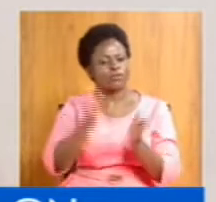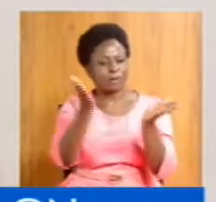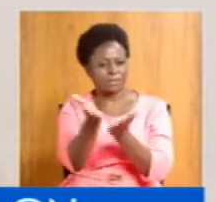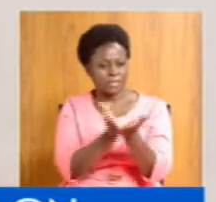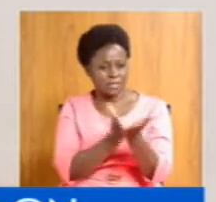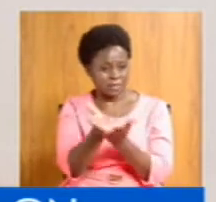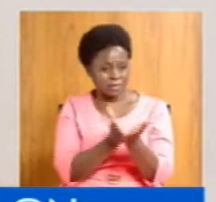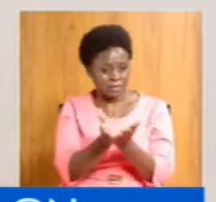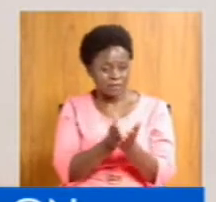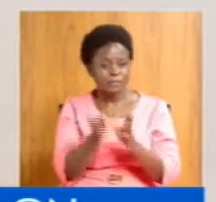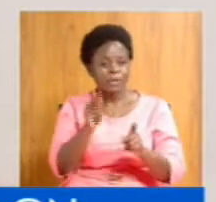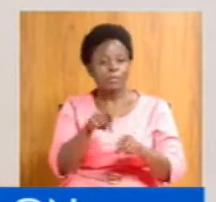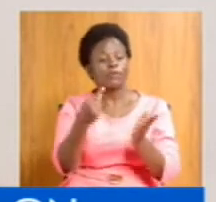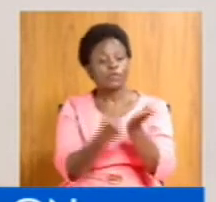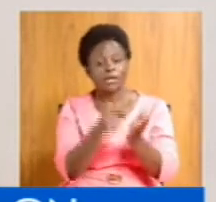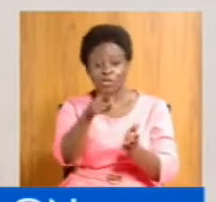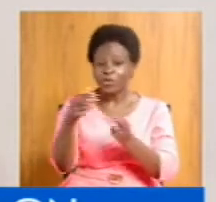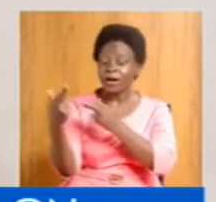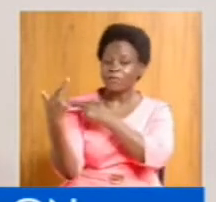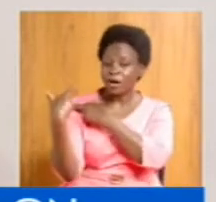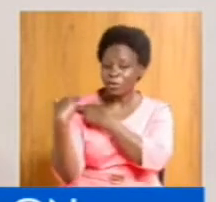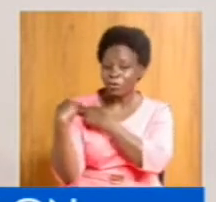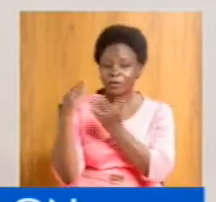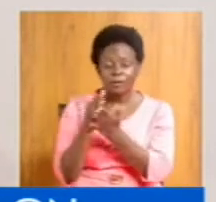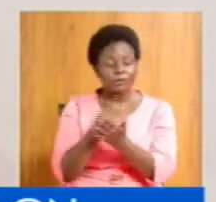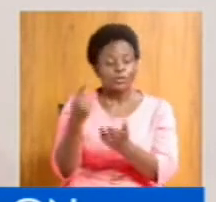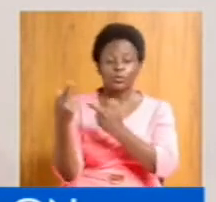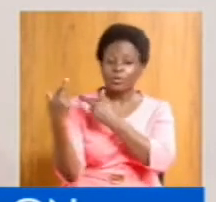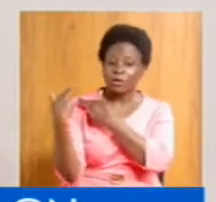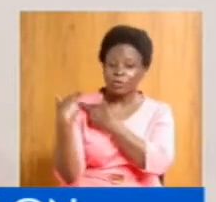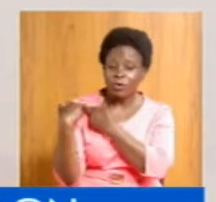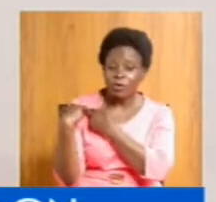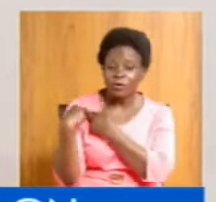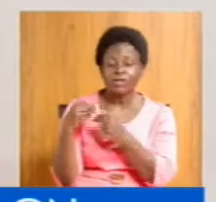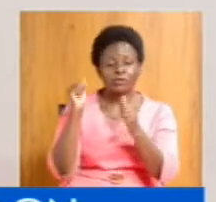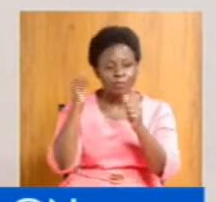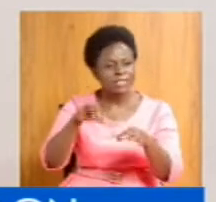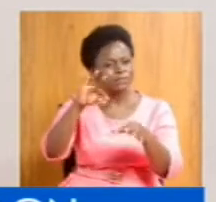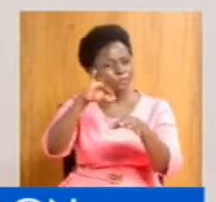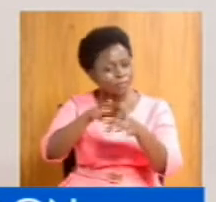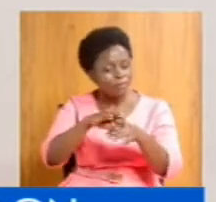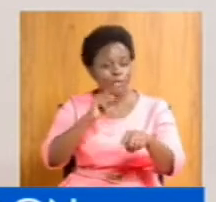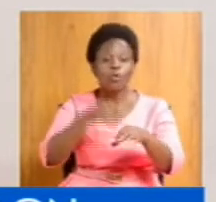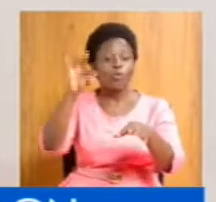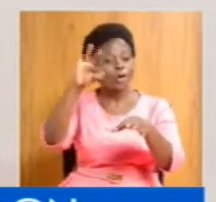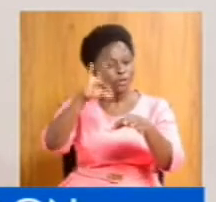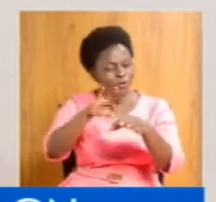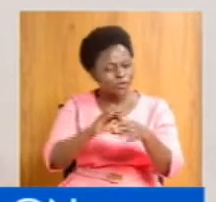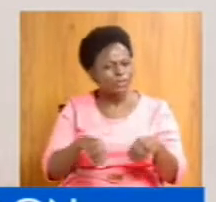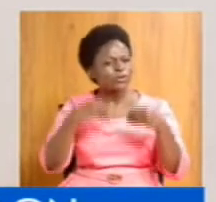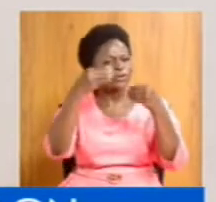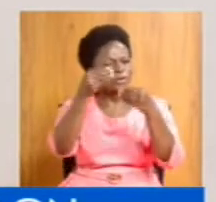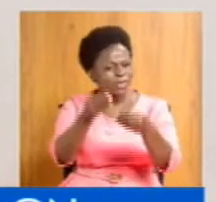services? As a citizen of Uganda you have a duty because one of the duties that you have to vote. When you vote you give our leaders